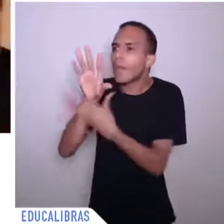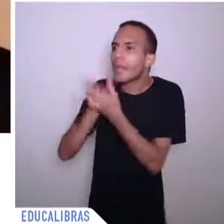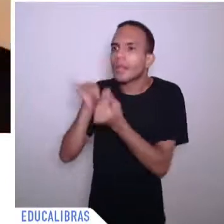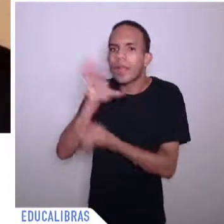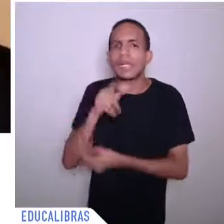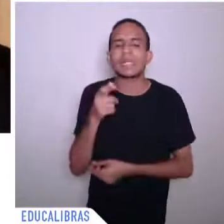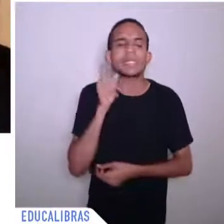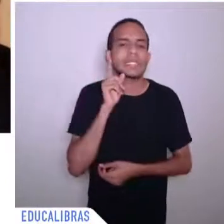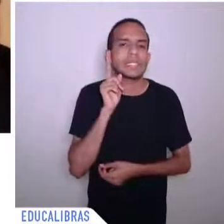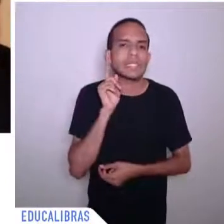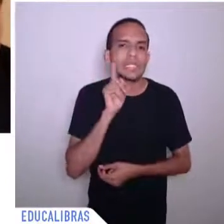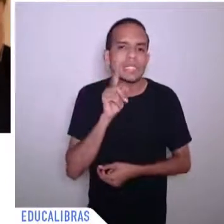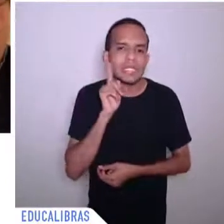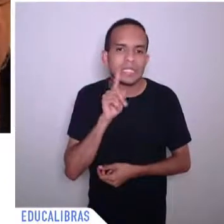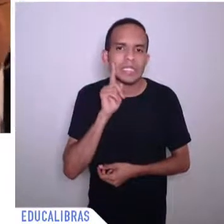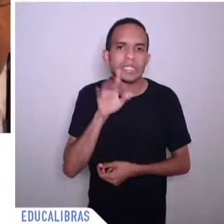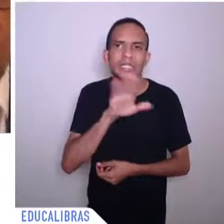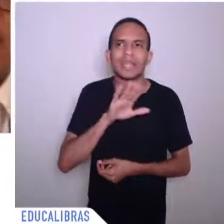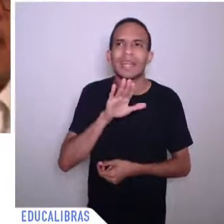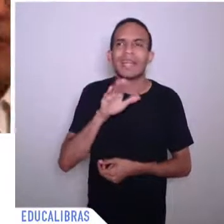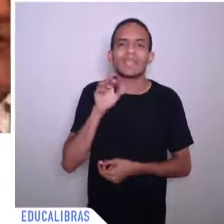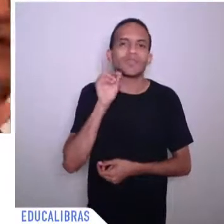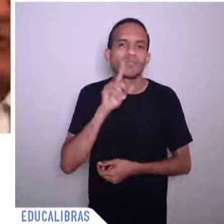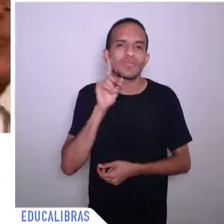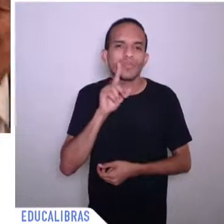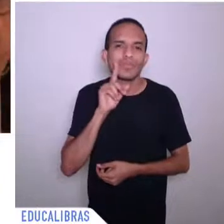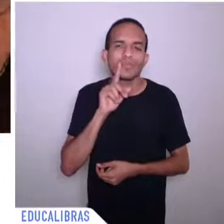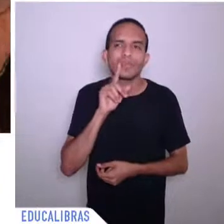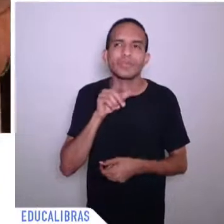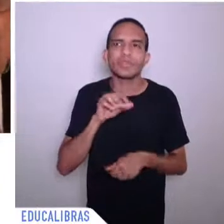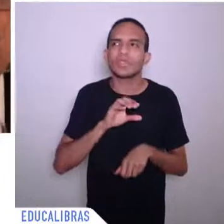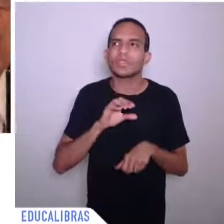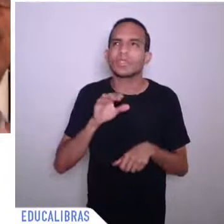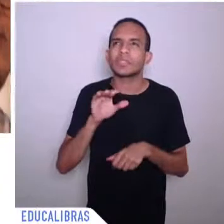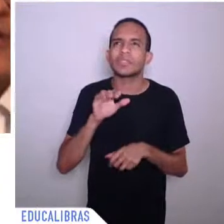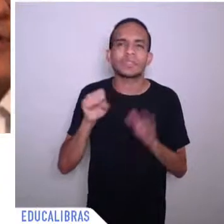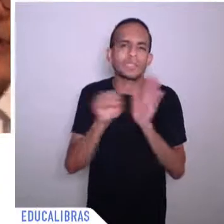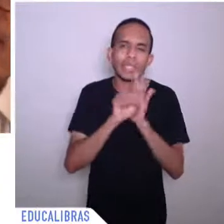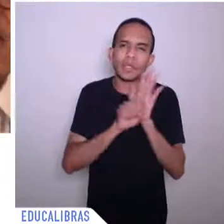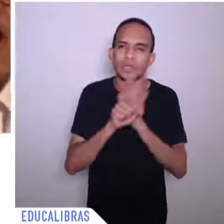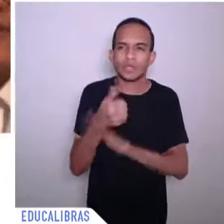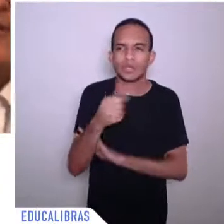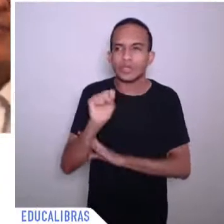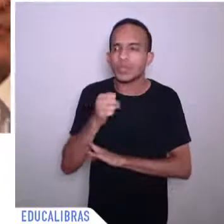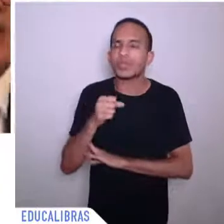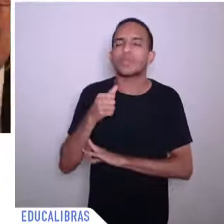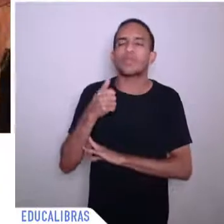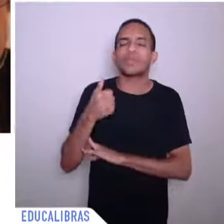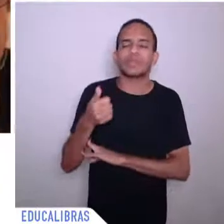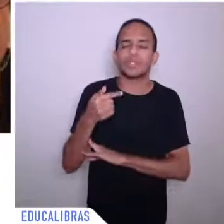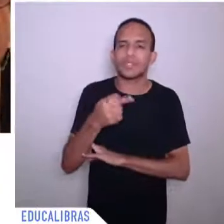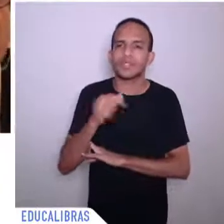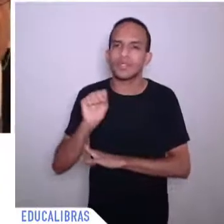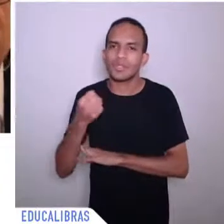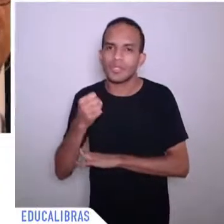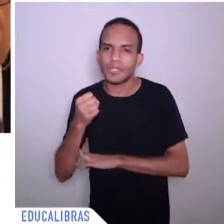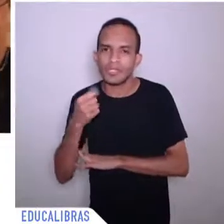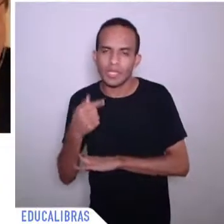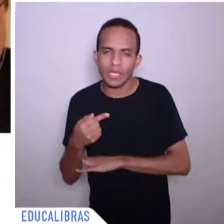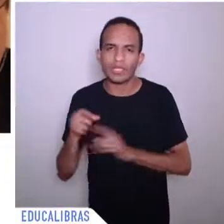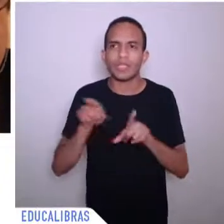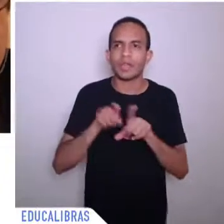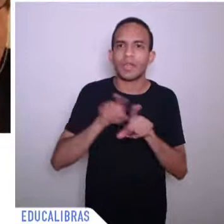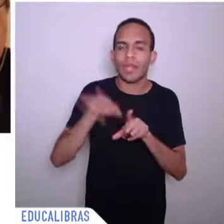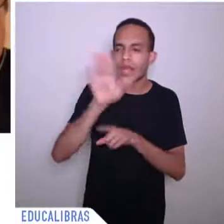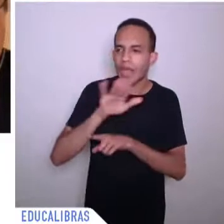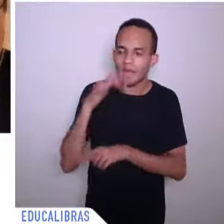17th century with the Constitution of the United States. from the 18th century,